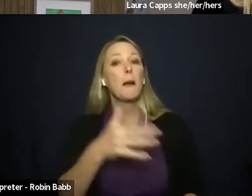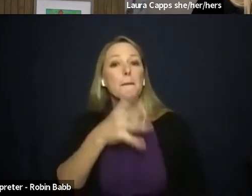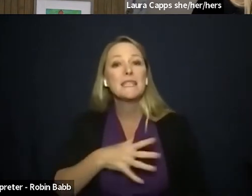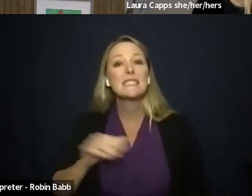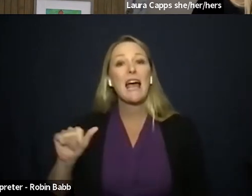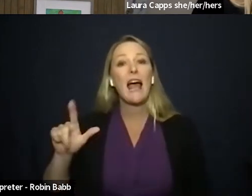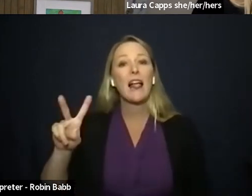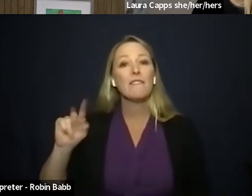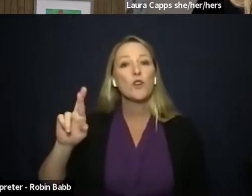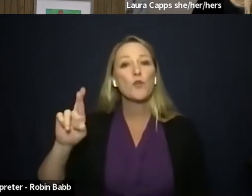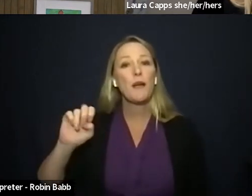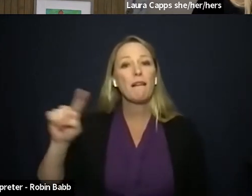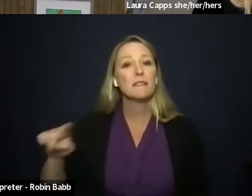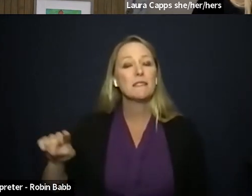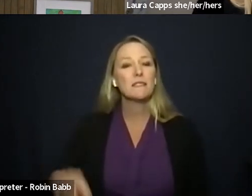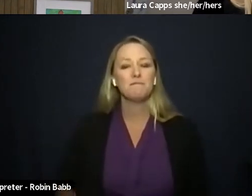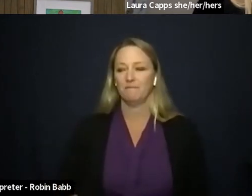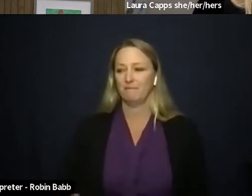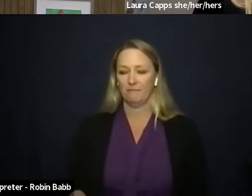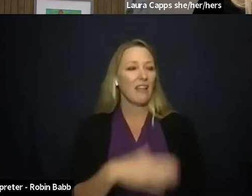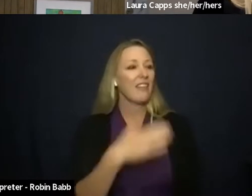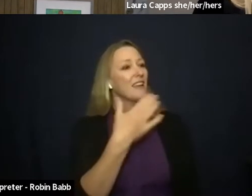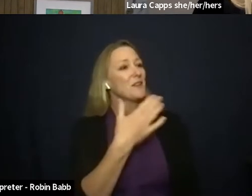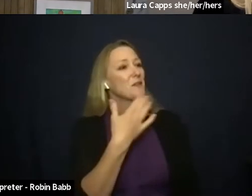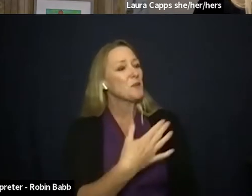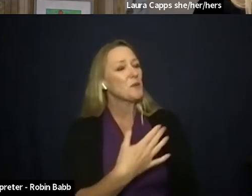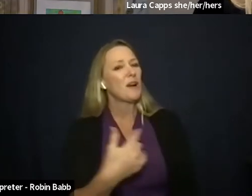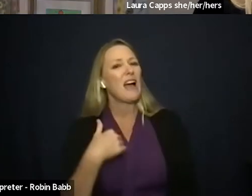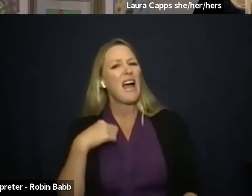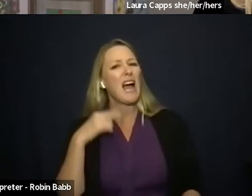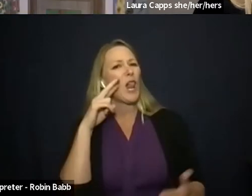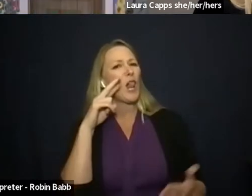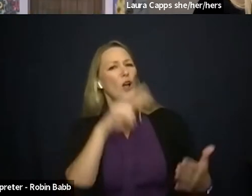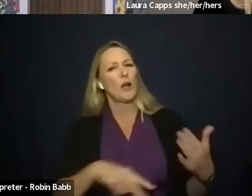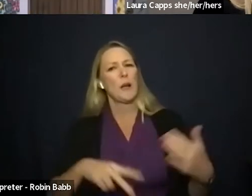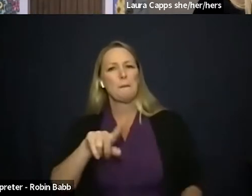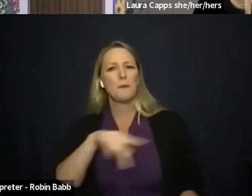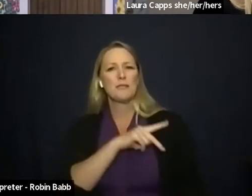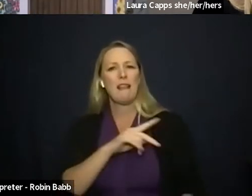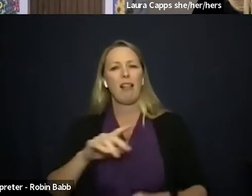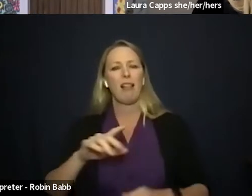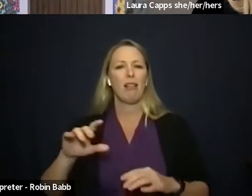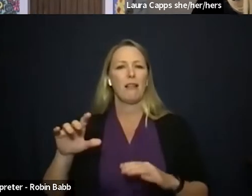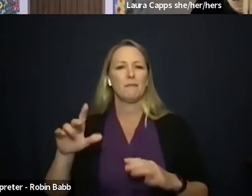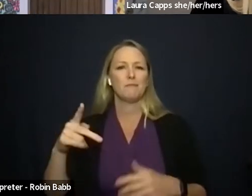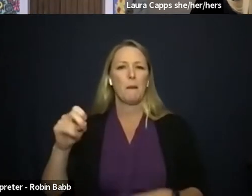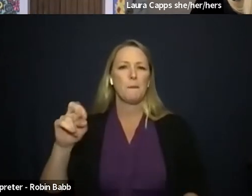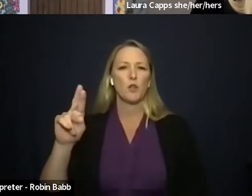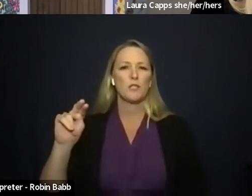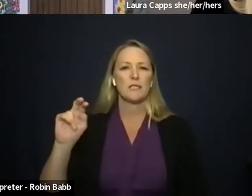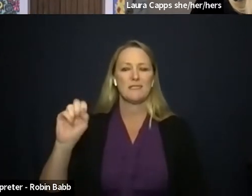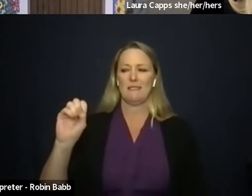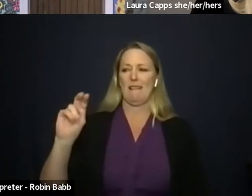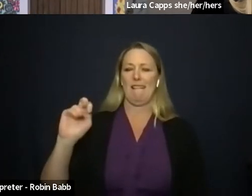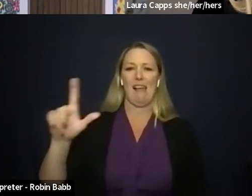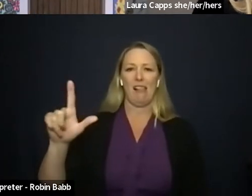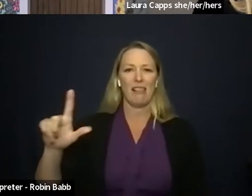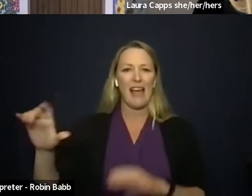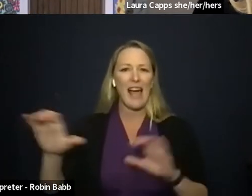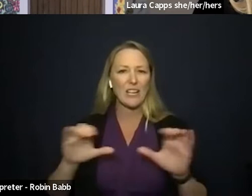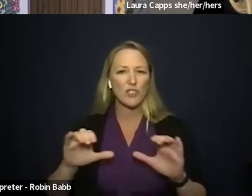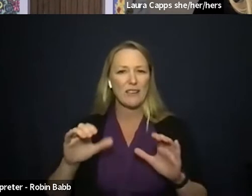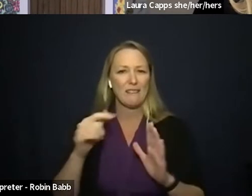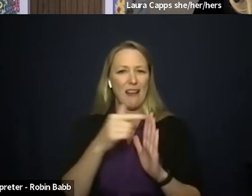thank you i was looking at the personnel action items and i have to admit i had a very difficult